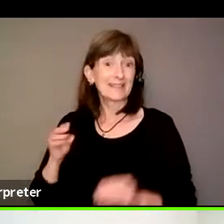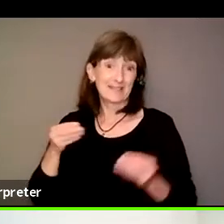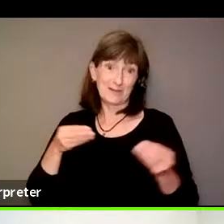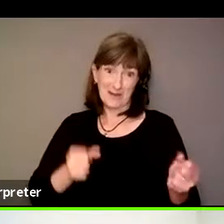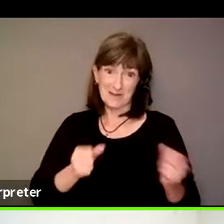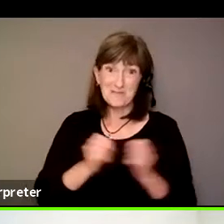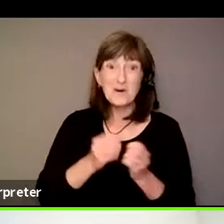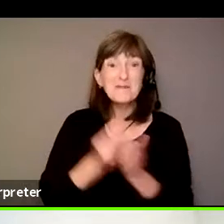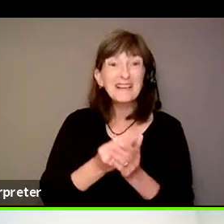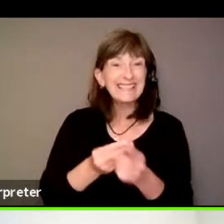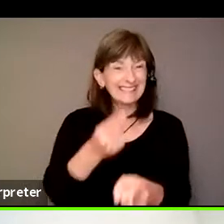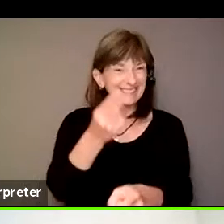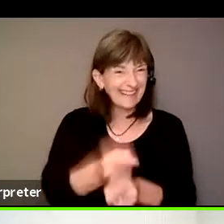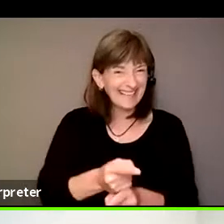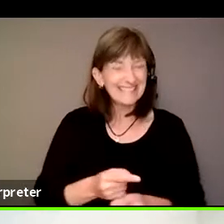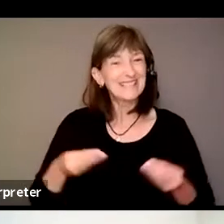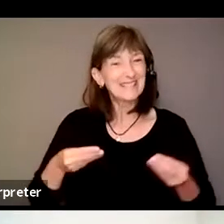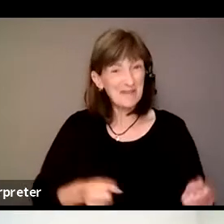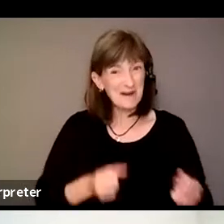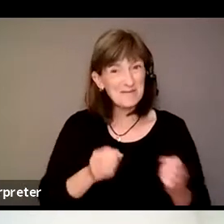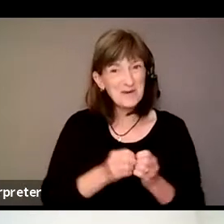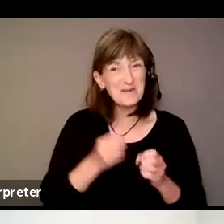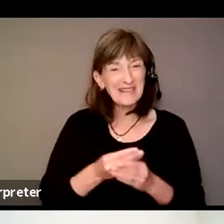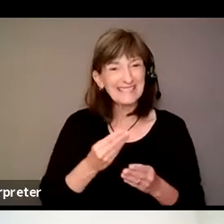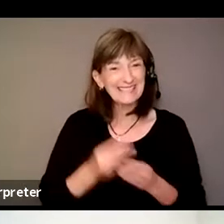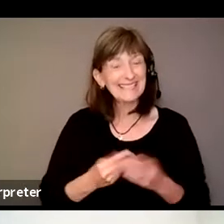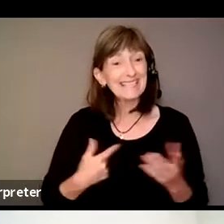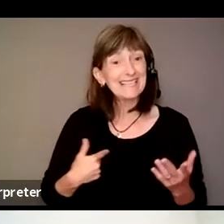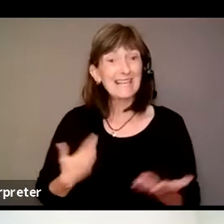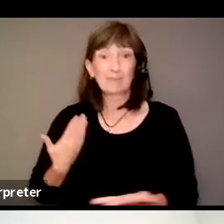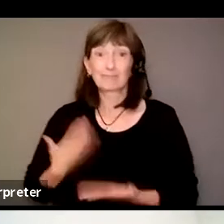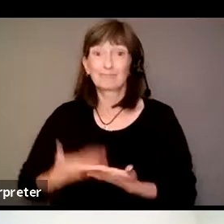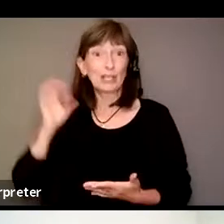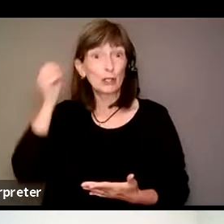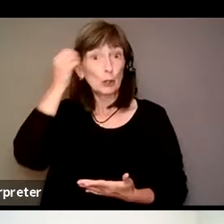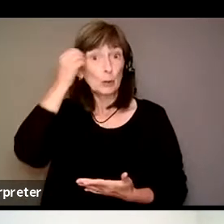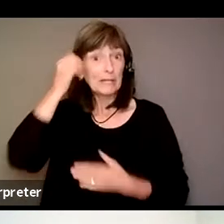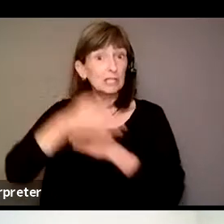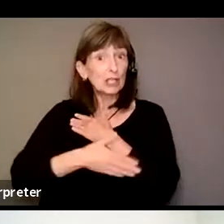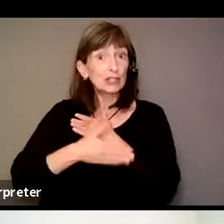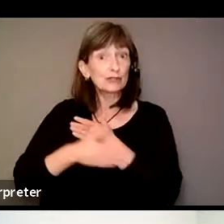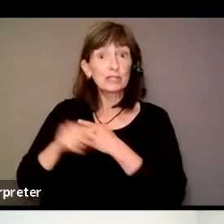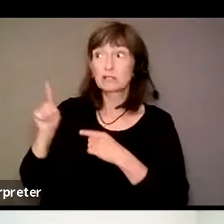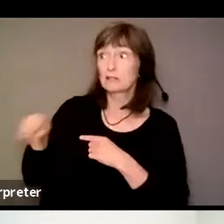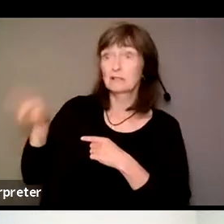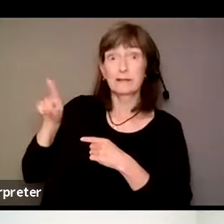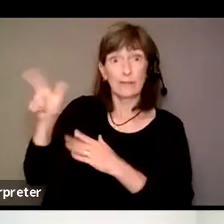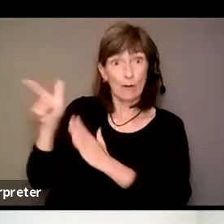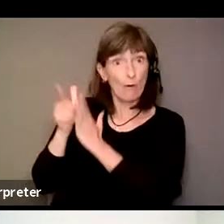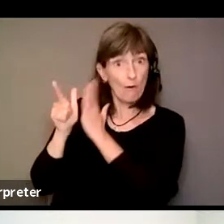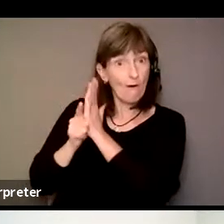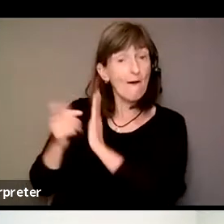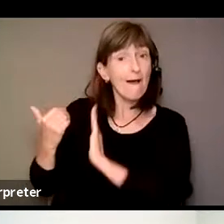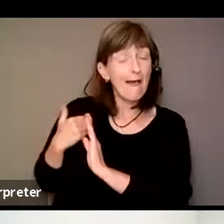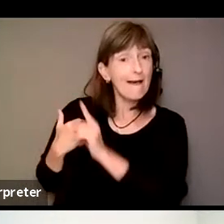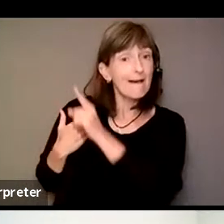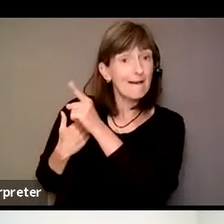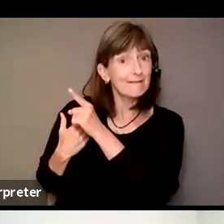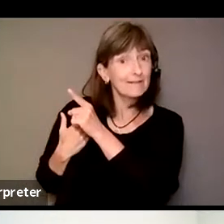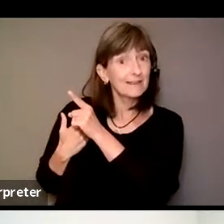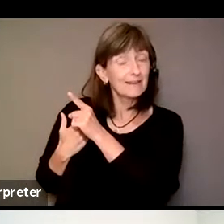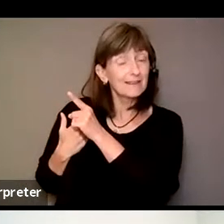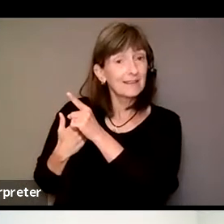Thursday. Exactly. And the evidence in some of the European countries, it's part of their legislation. And it's being